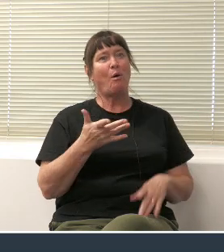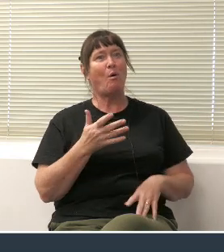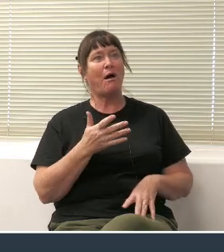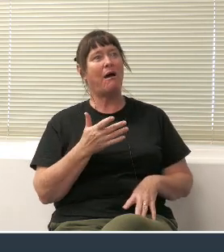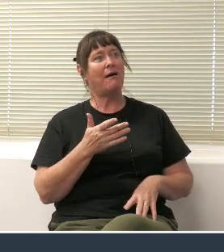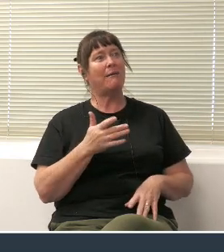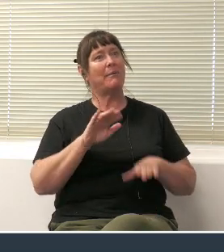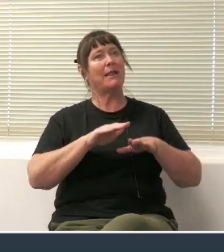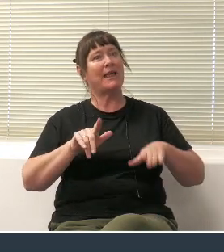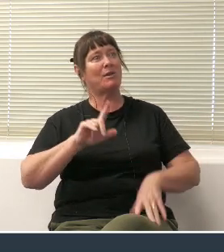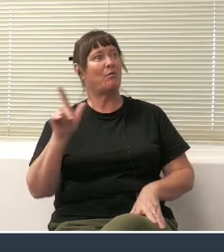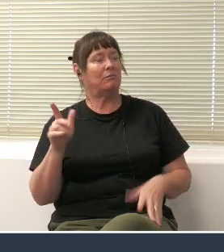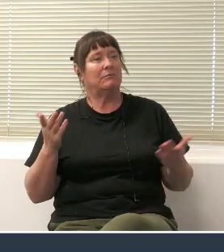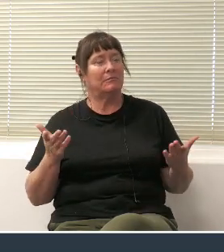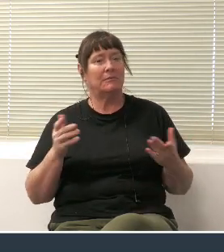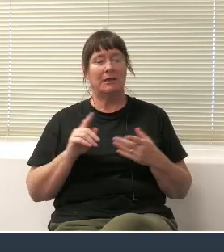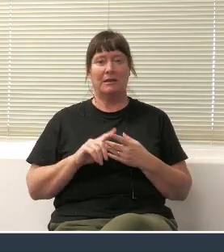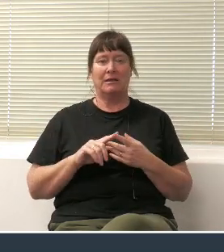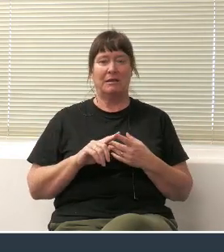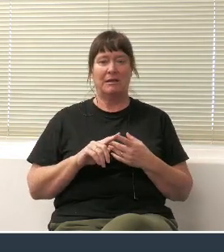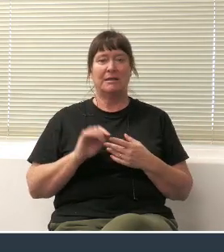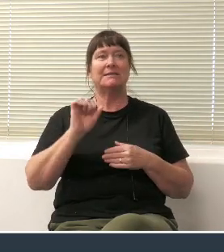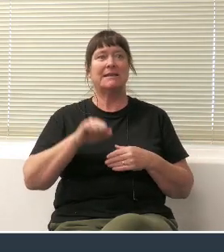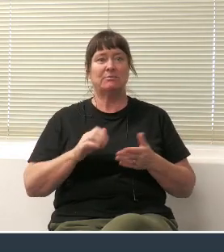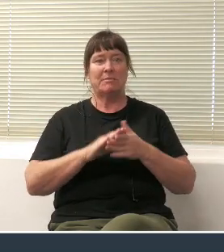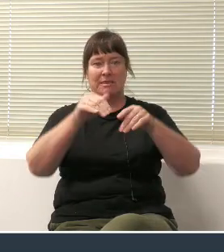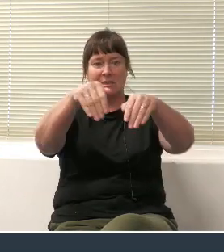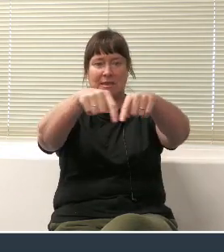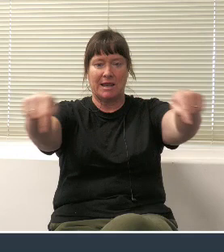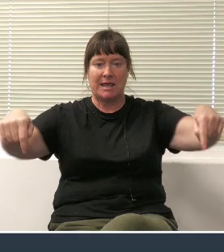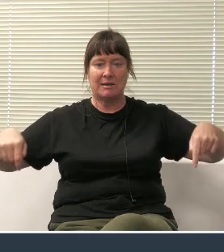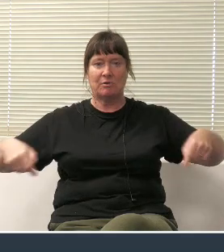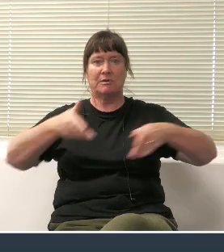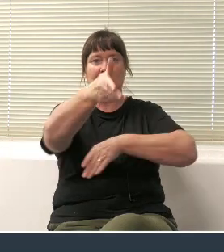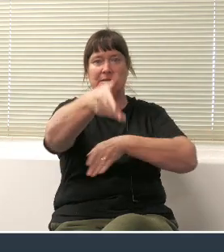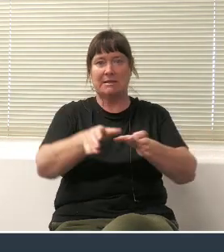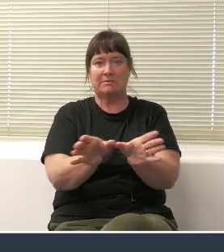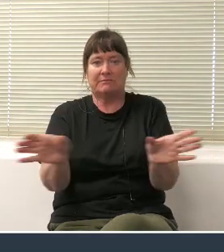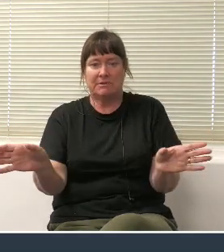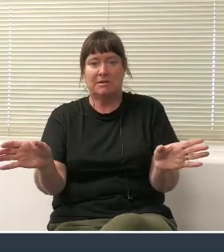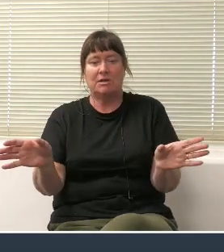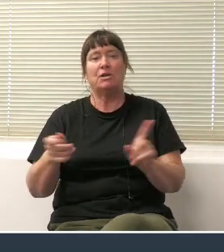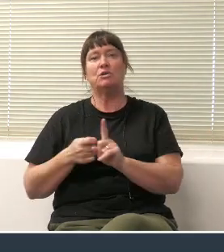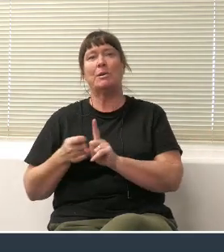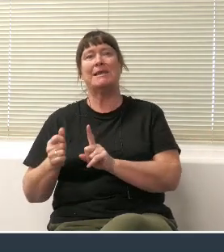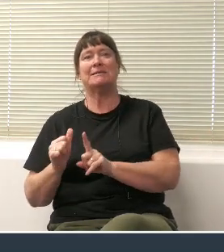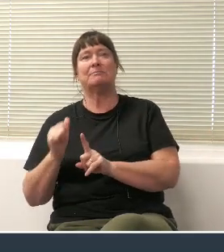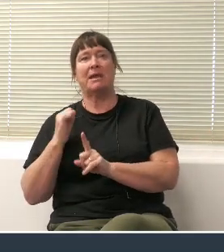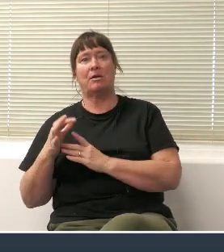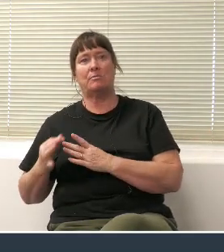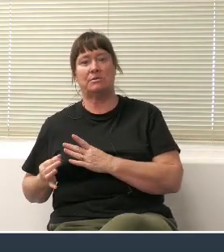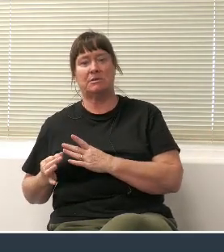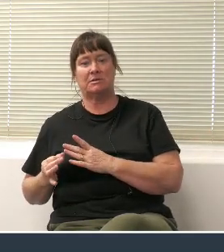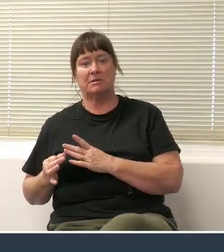at. Yes, there would require essentially a subdivision of that land to do a leaseback option. Also